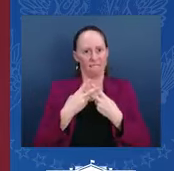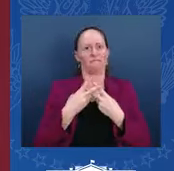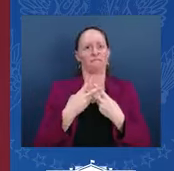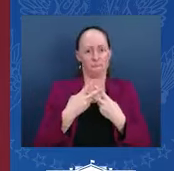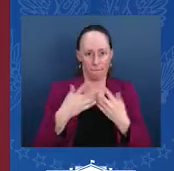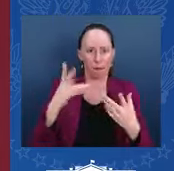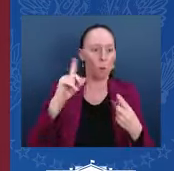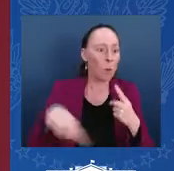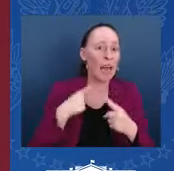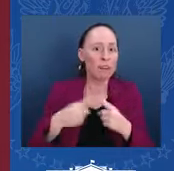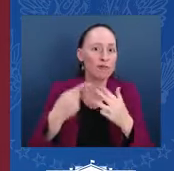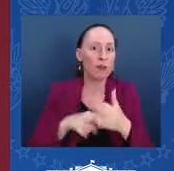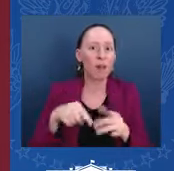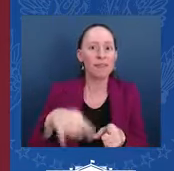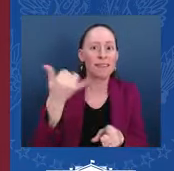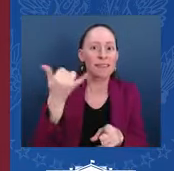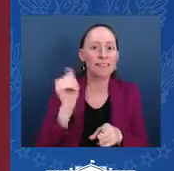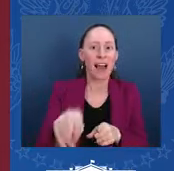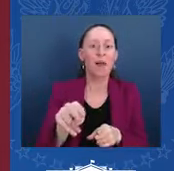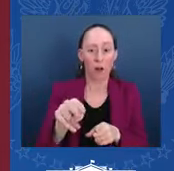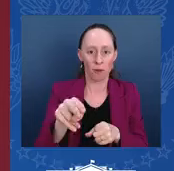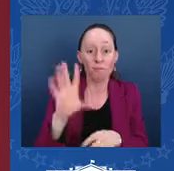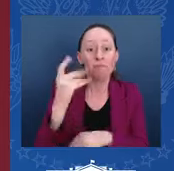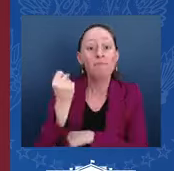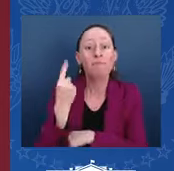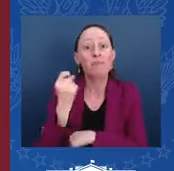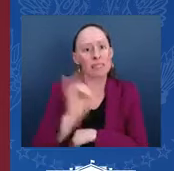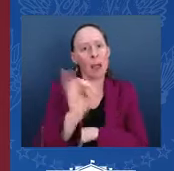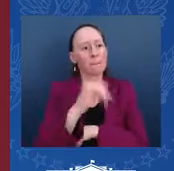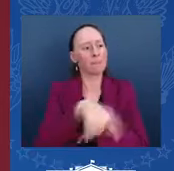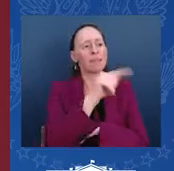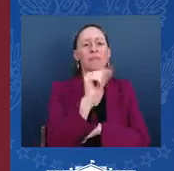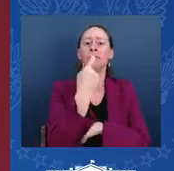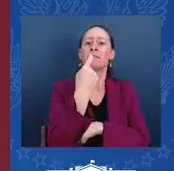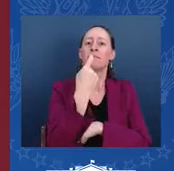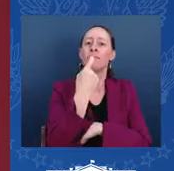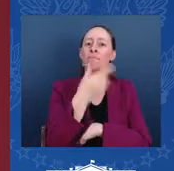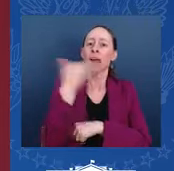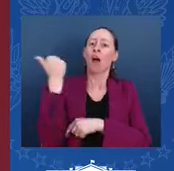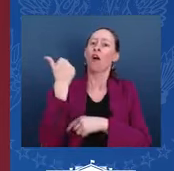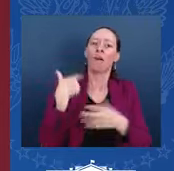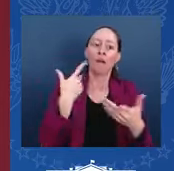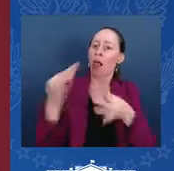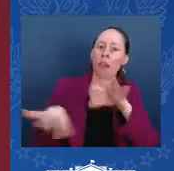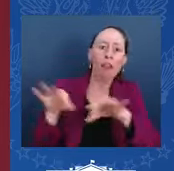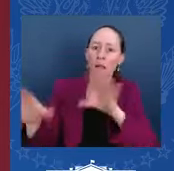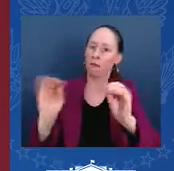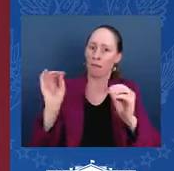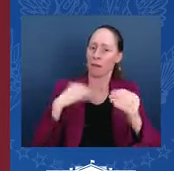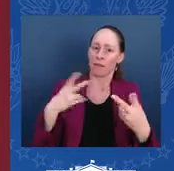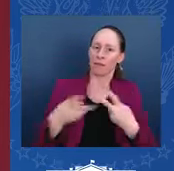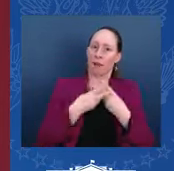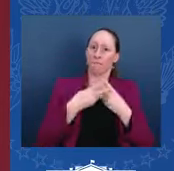save the American taxpayers billions of dollars. I'll go into this in a little more detail, but the fact the bill we passed, extensive